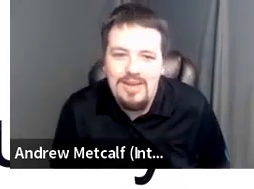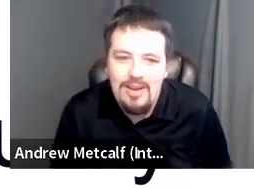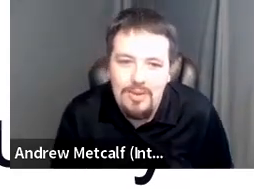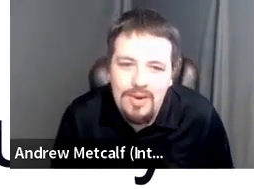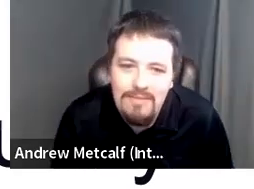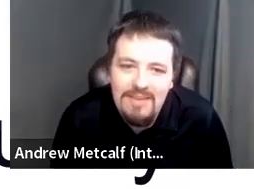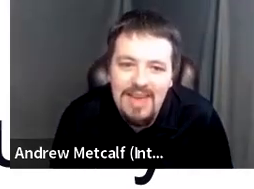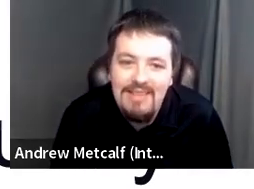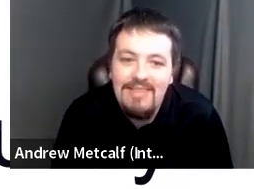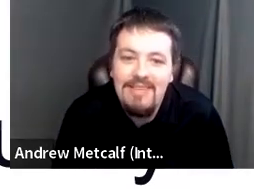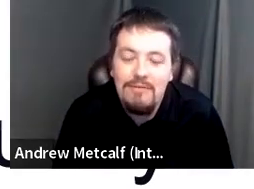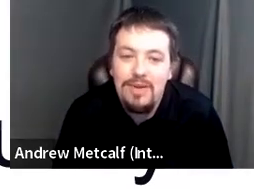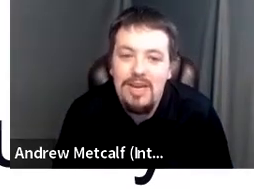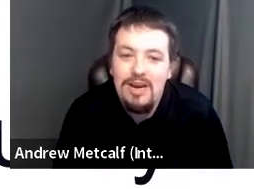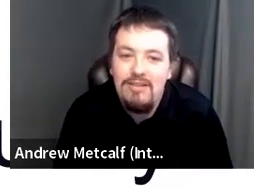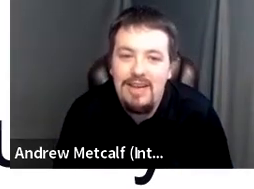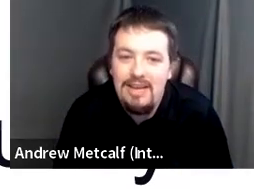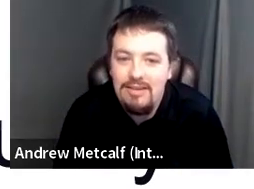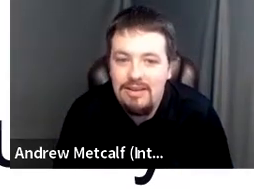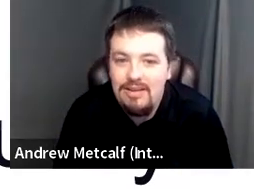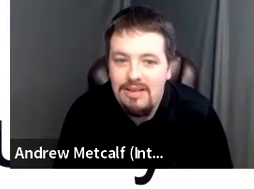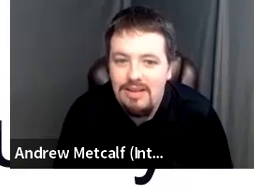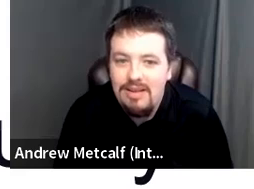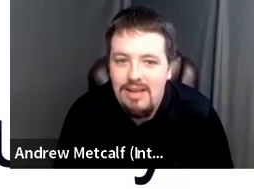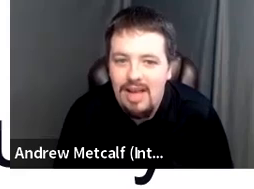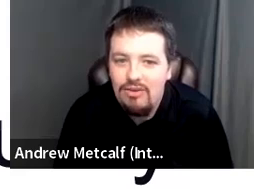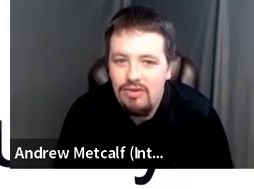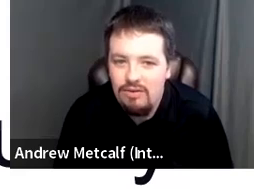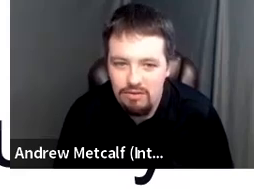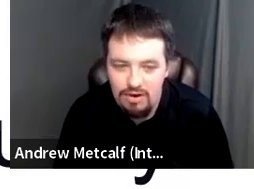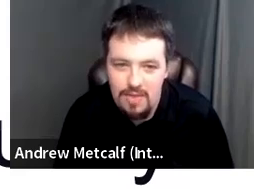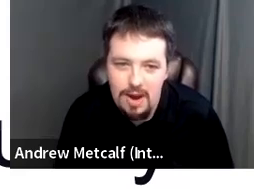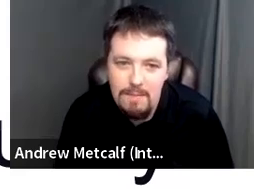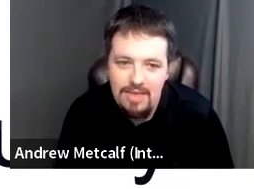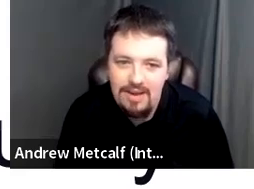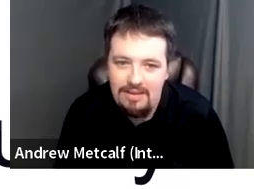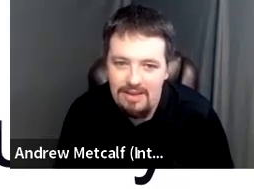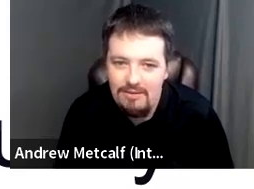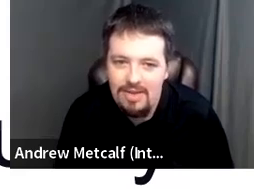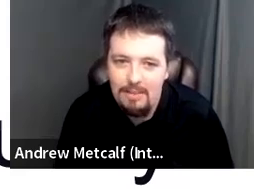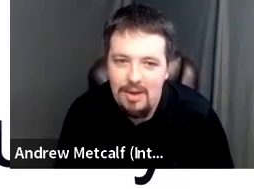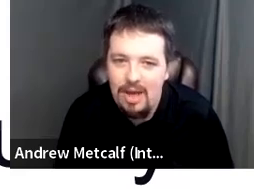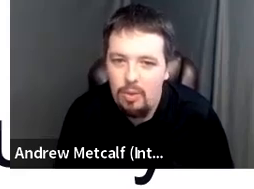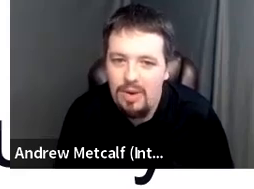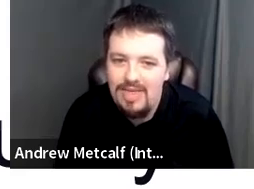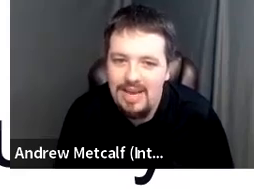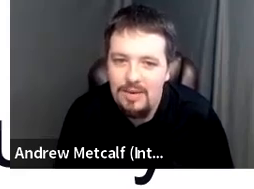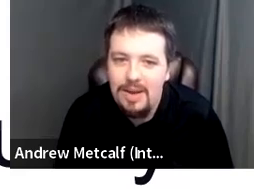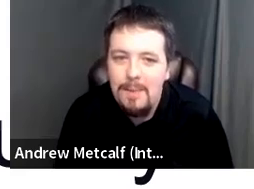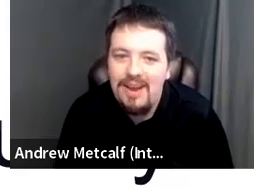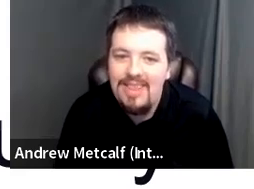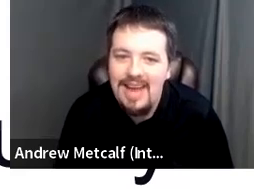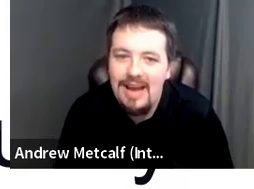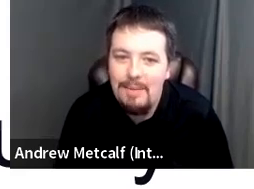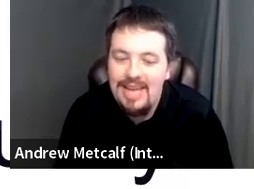So, they wanted him to stay several years in England and just sort of learn their method and everything about how the way they do